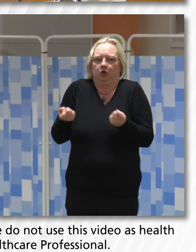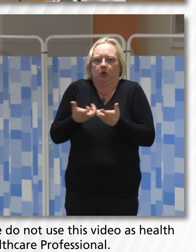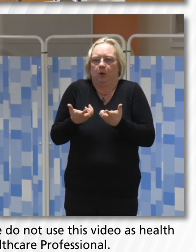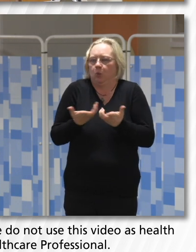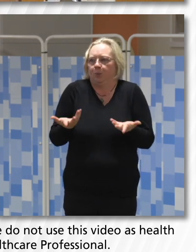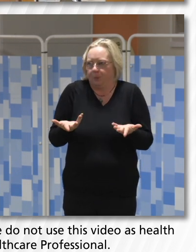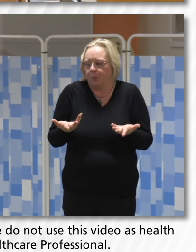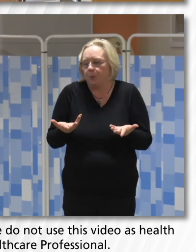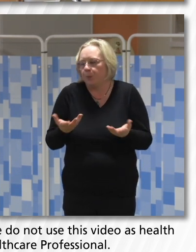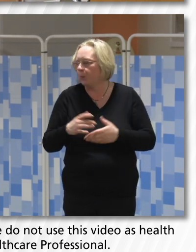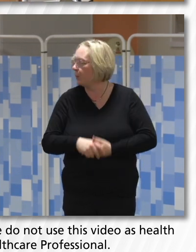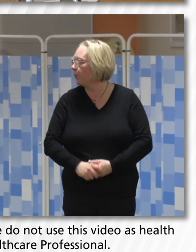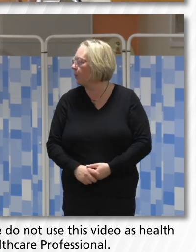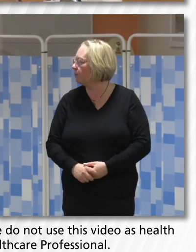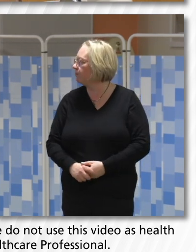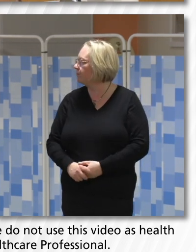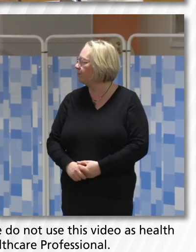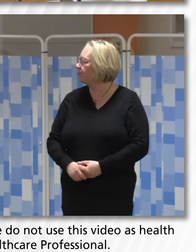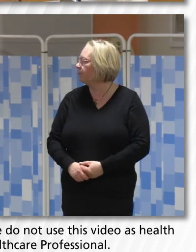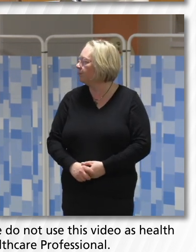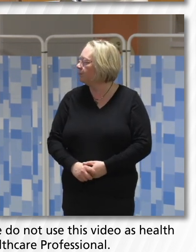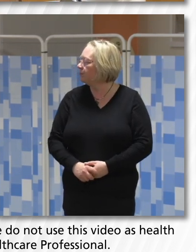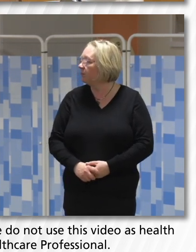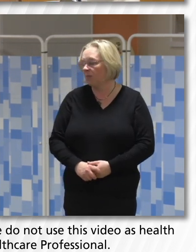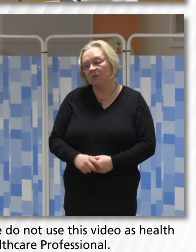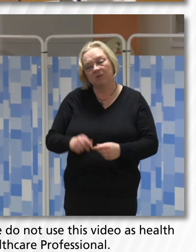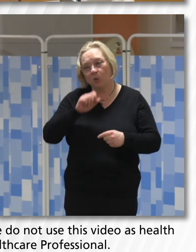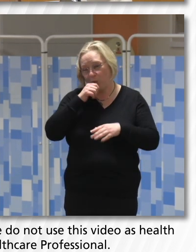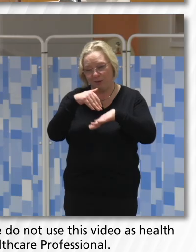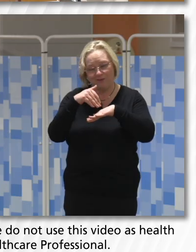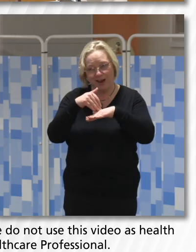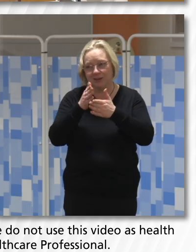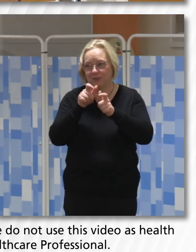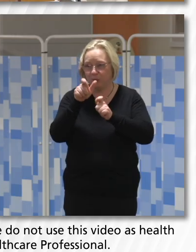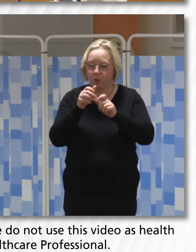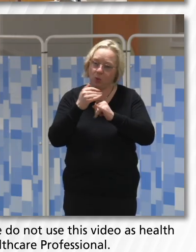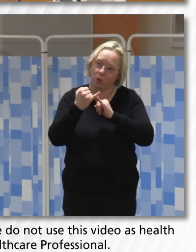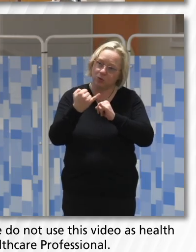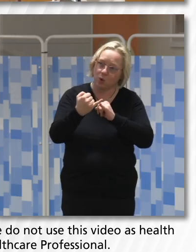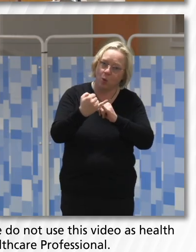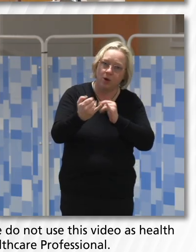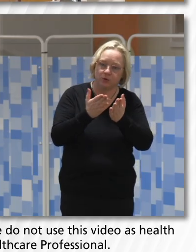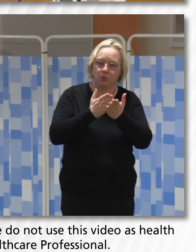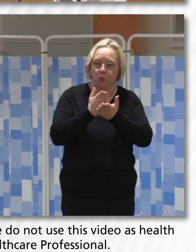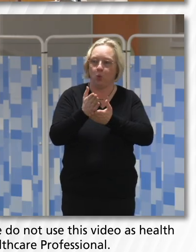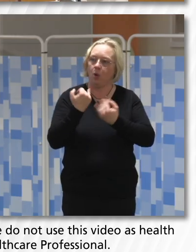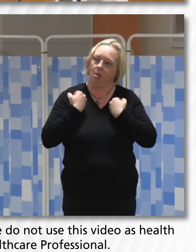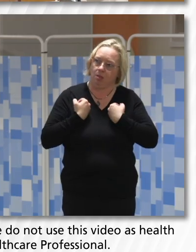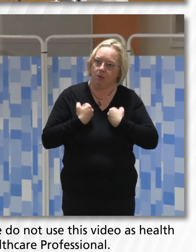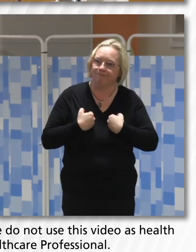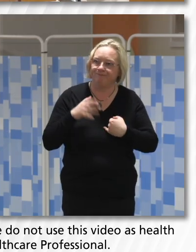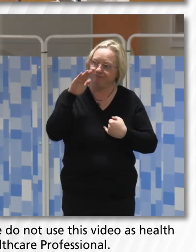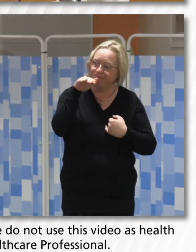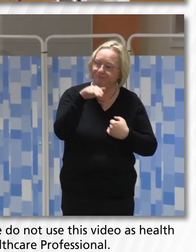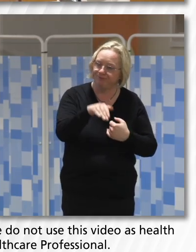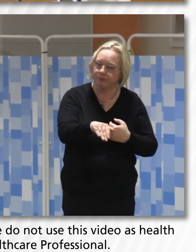prolific and affect somebody throughout their journey of Parkinson's disease. And again, we can tap into these